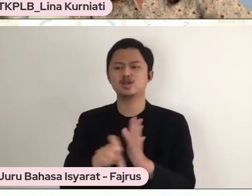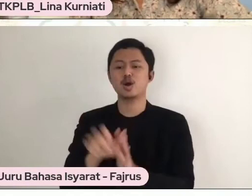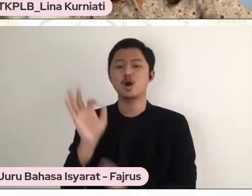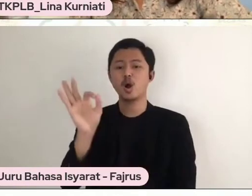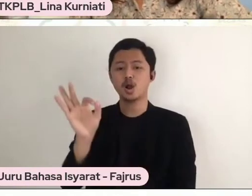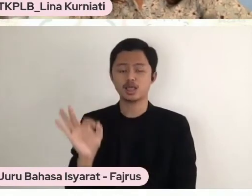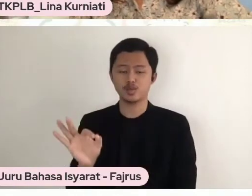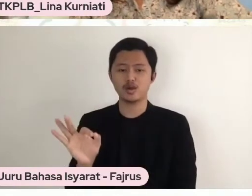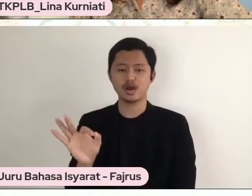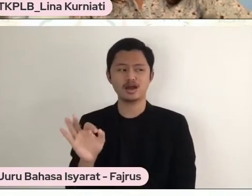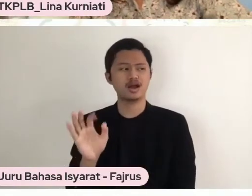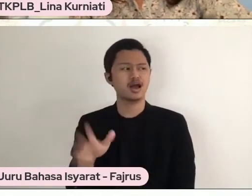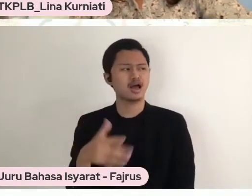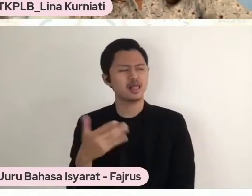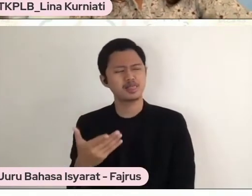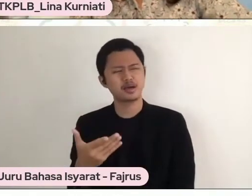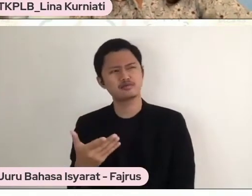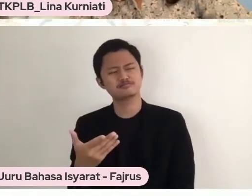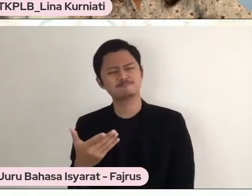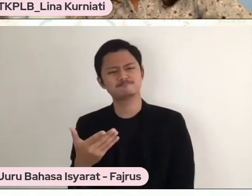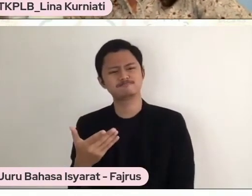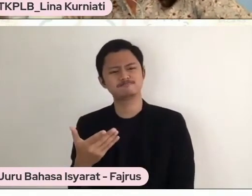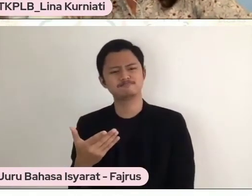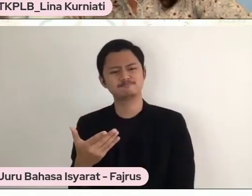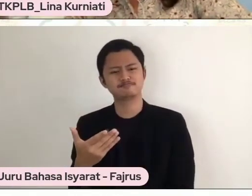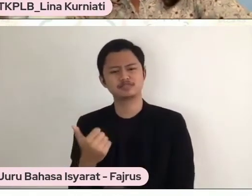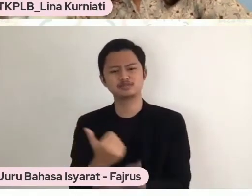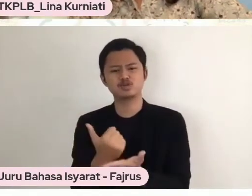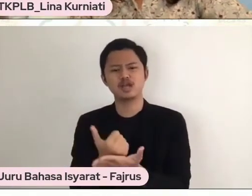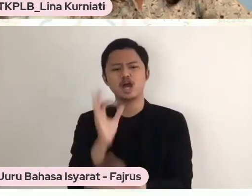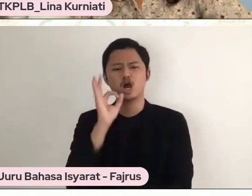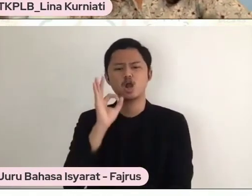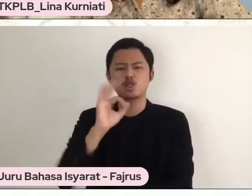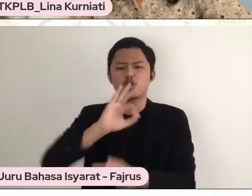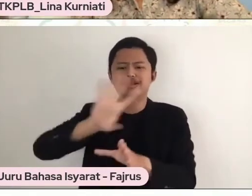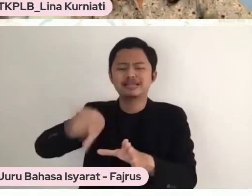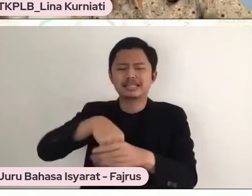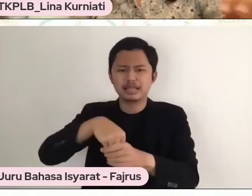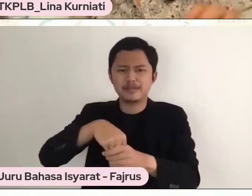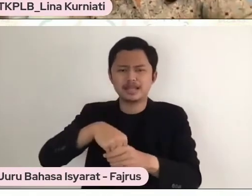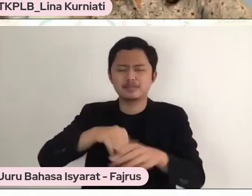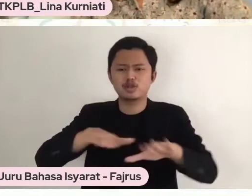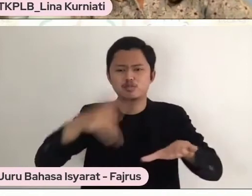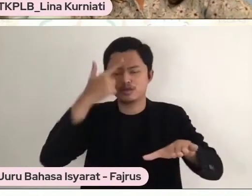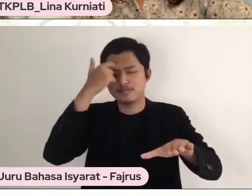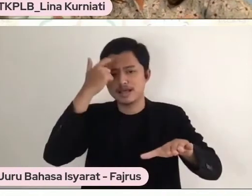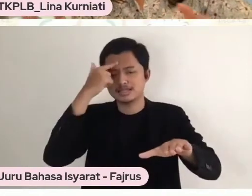are they should involve in students learning?